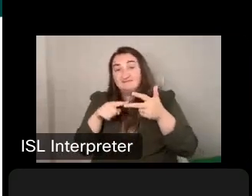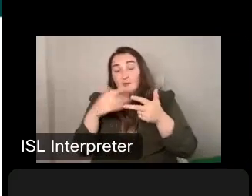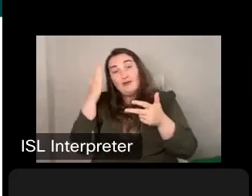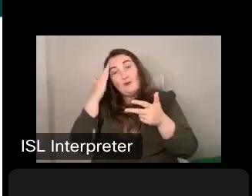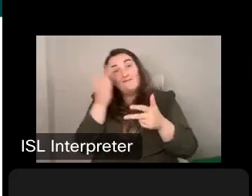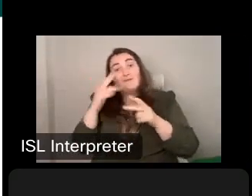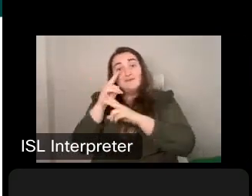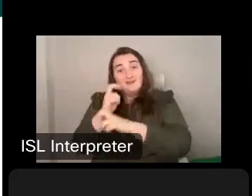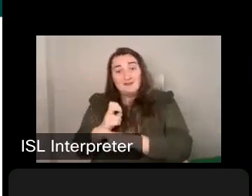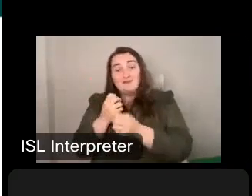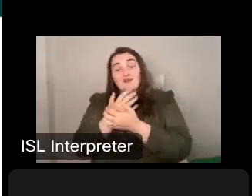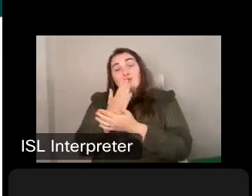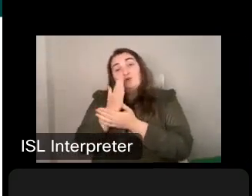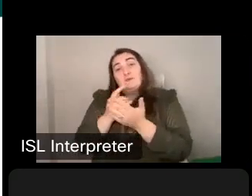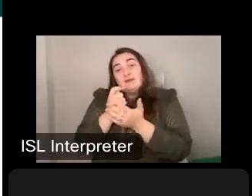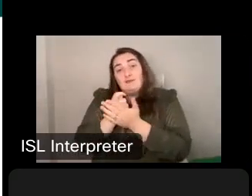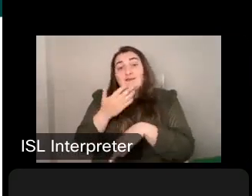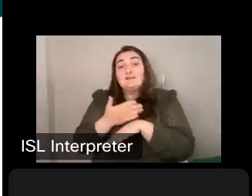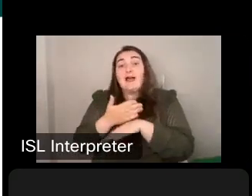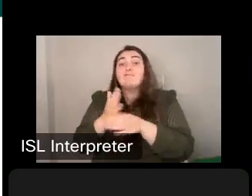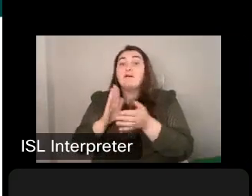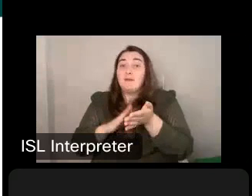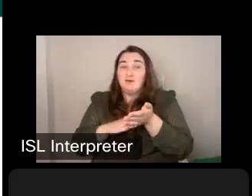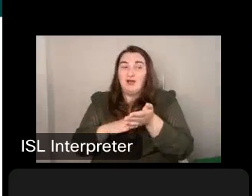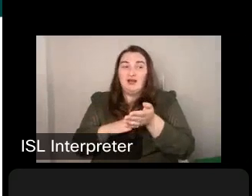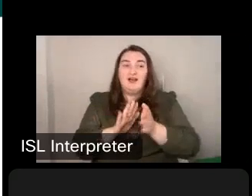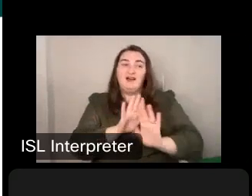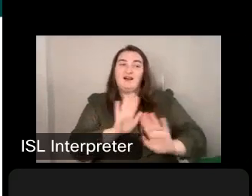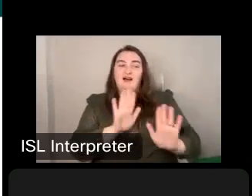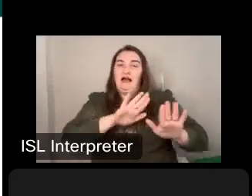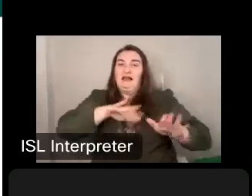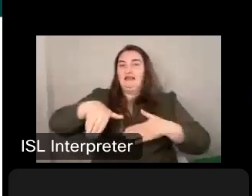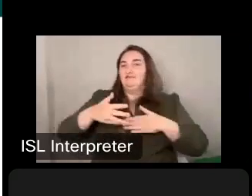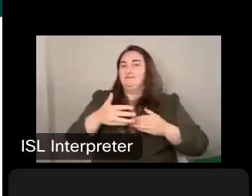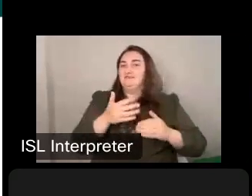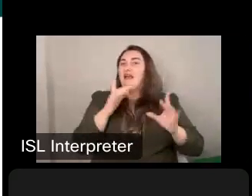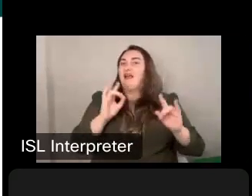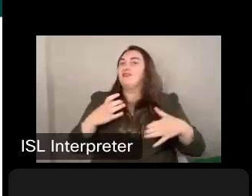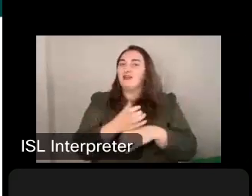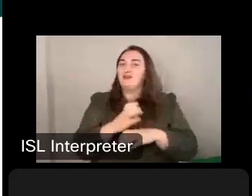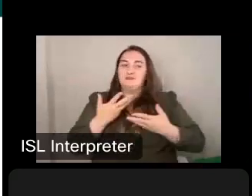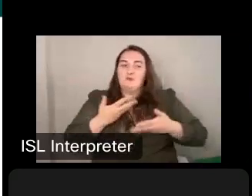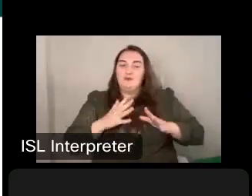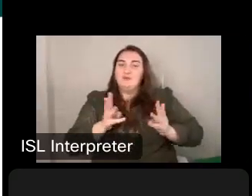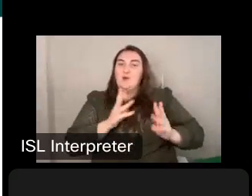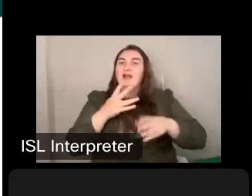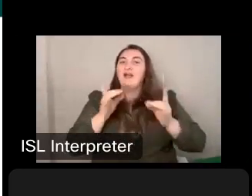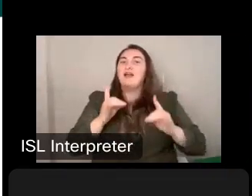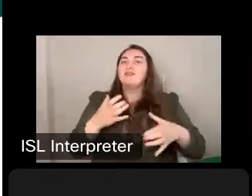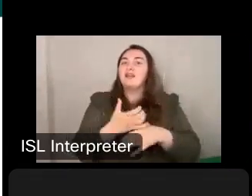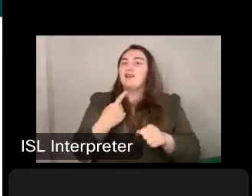research that in a number of instances, the staff member actually leaves the healthcare profession. Next slide.